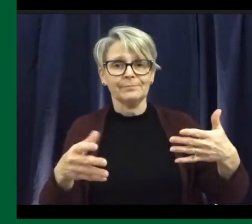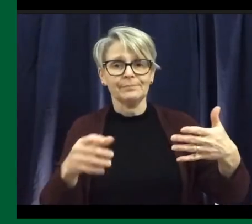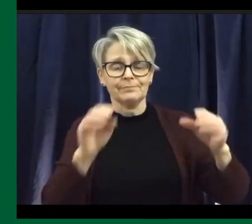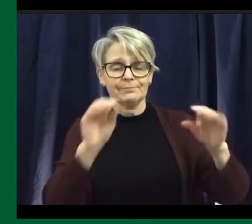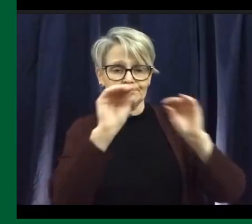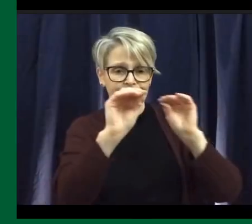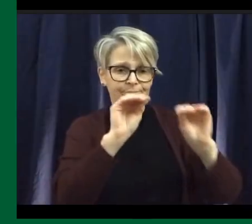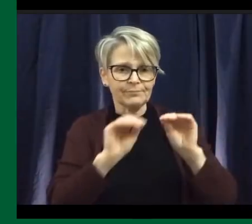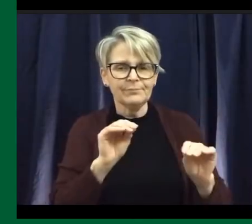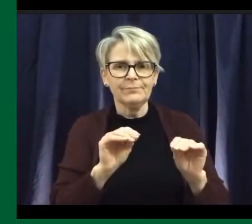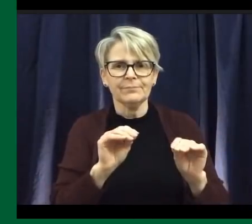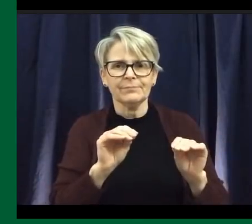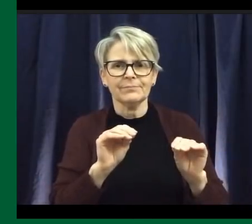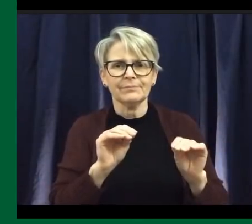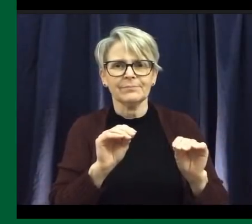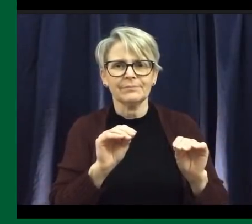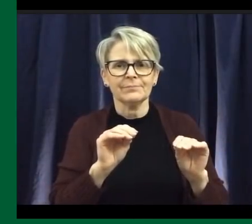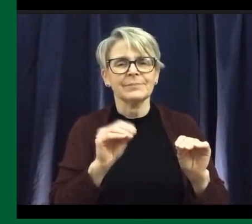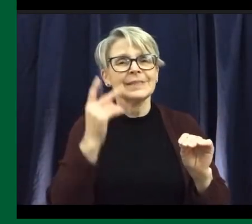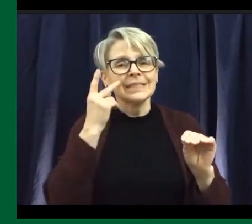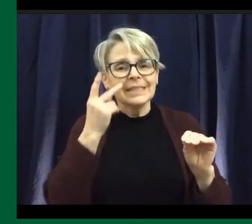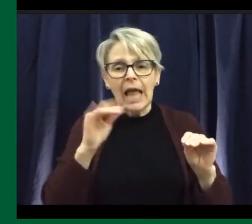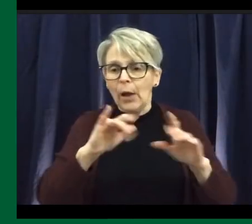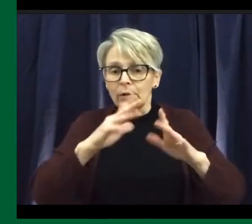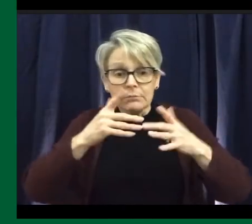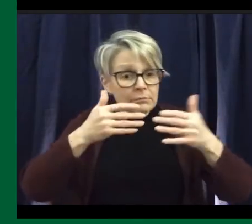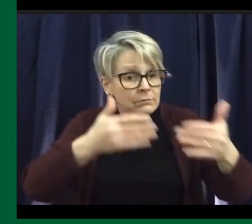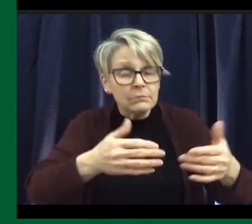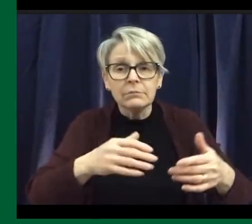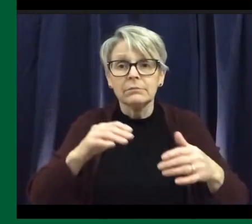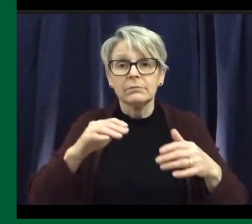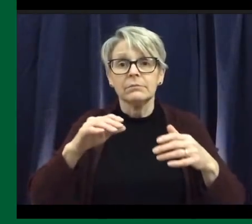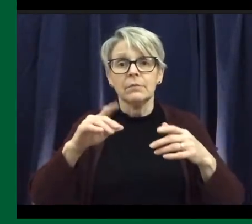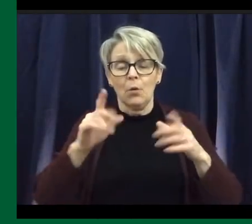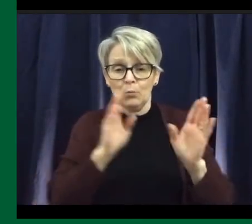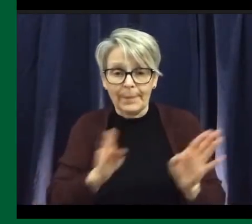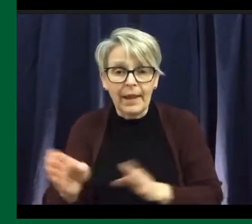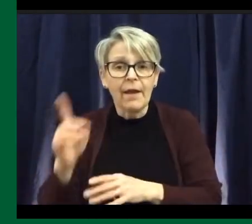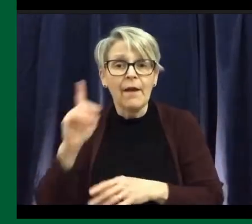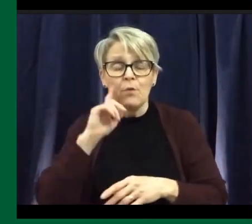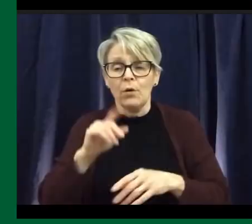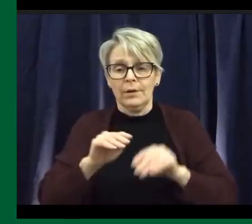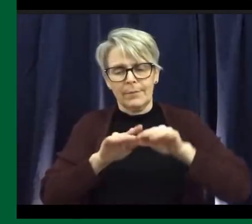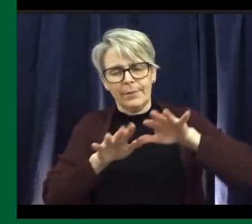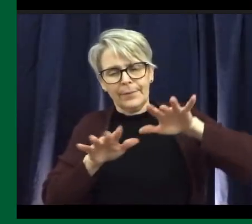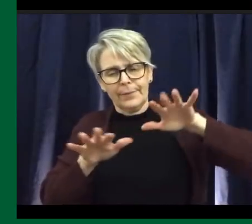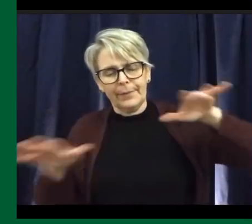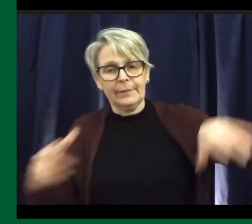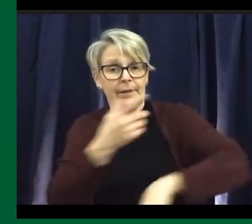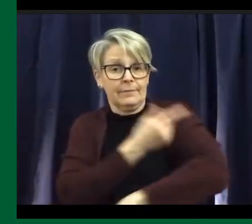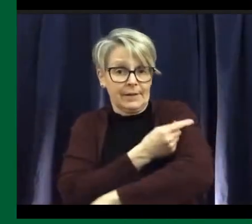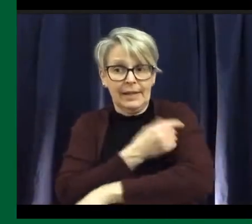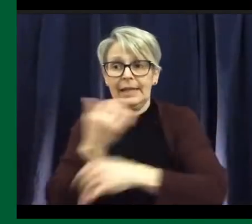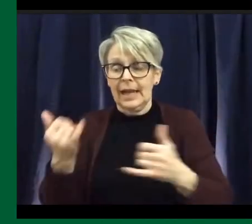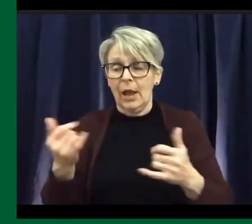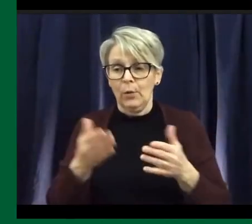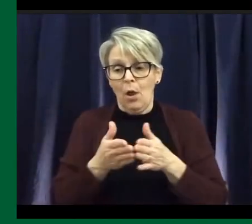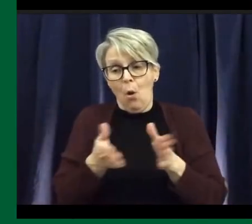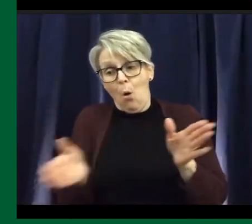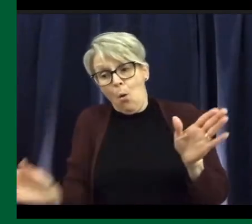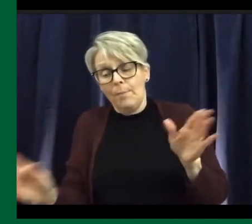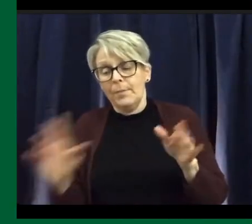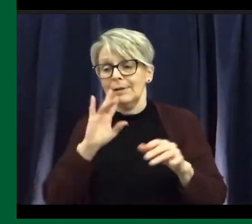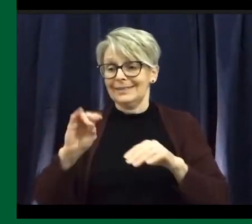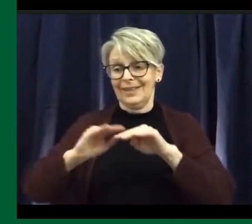it works, preparing ourselves for the mass vaccination, and we are expanding it now to 70 plus. So I think